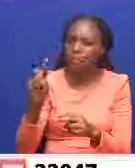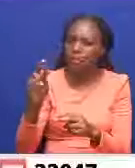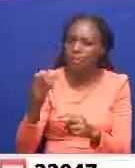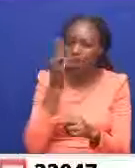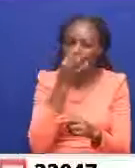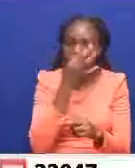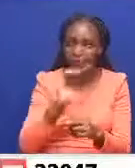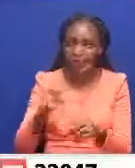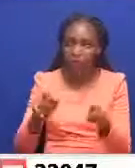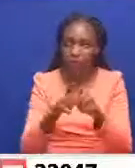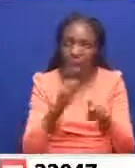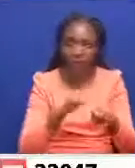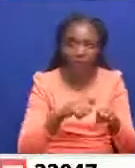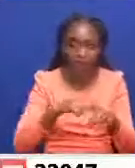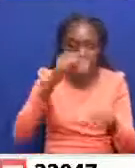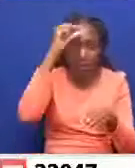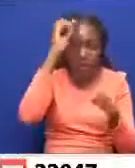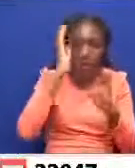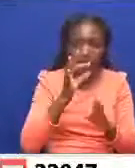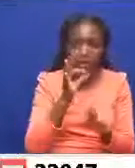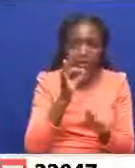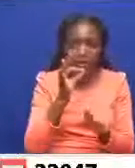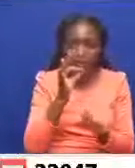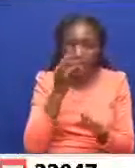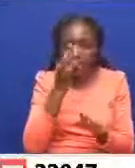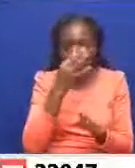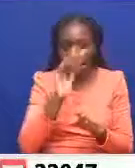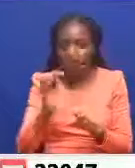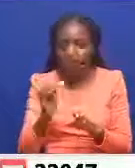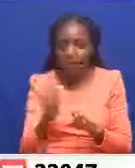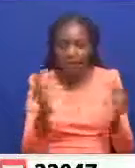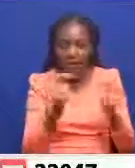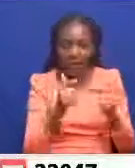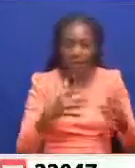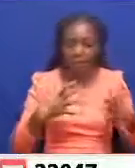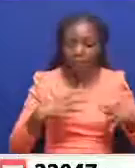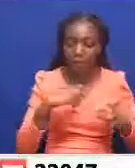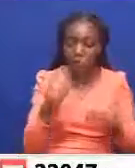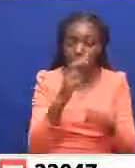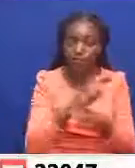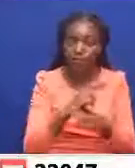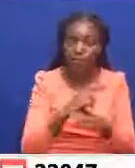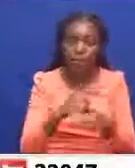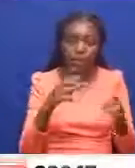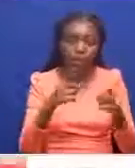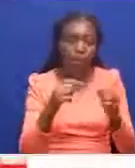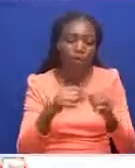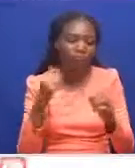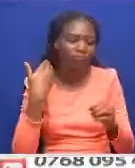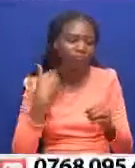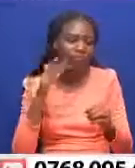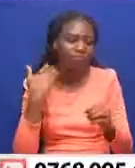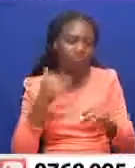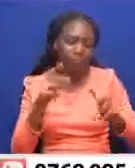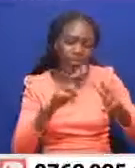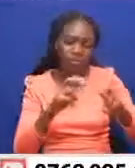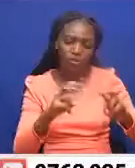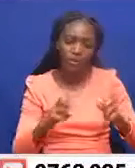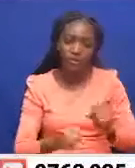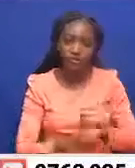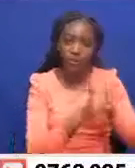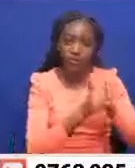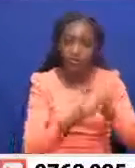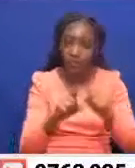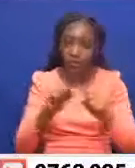Wakati huo huo, gavana wa Nyeri Mutahi Kahiga amewasuta viongozi wanaotumia simu za chuki katika kutafuta uungwaji mkono. Hii ni mara ya